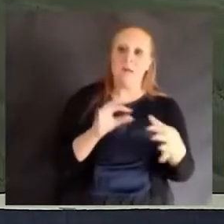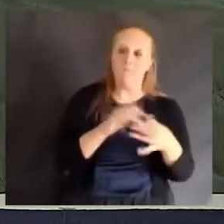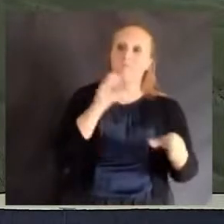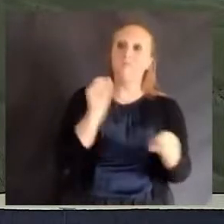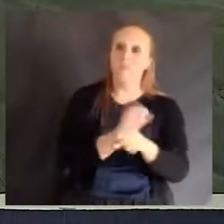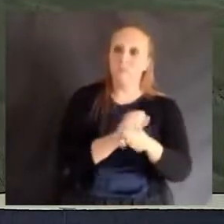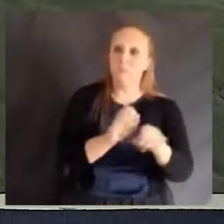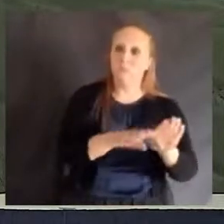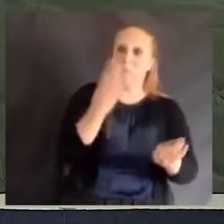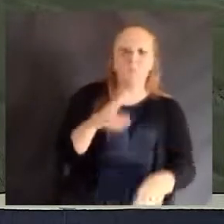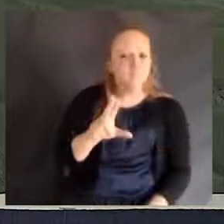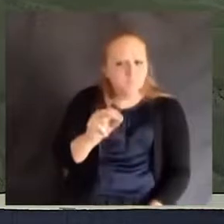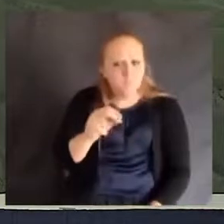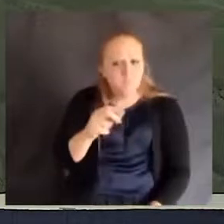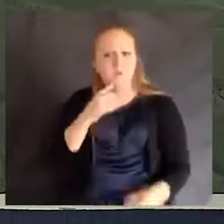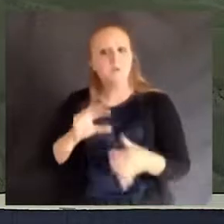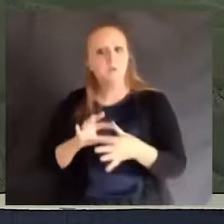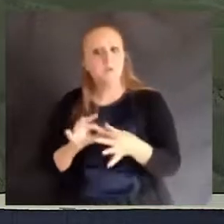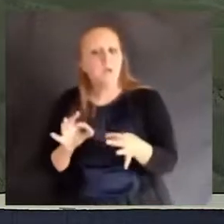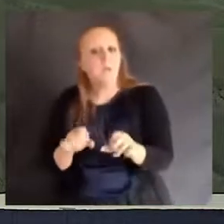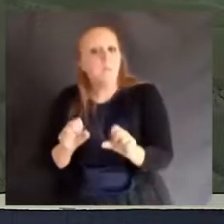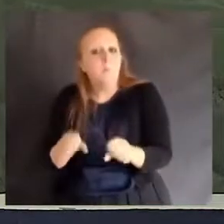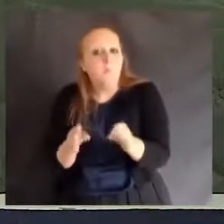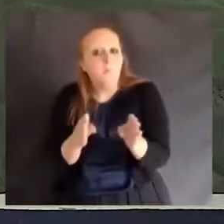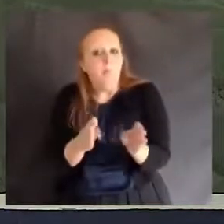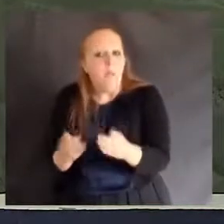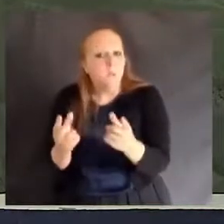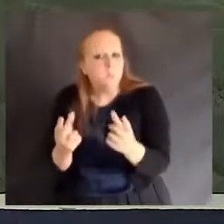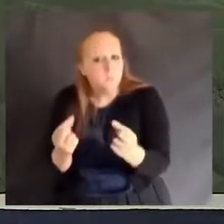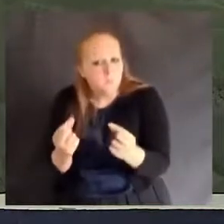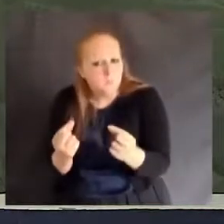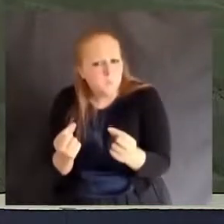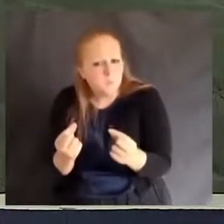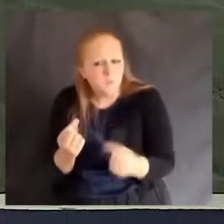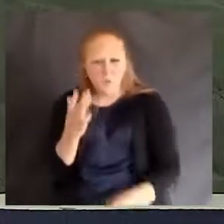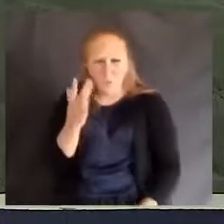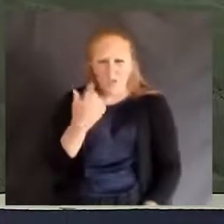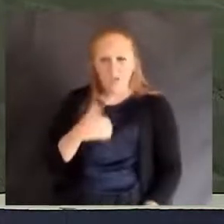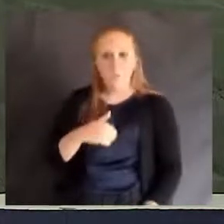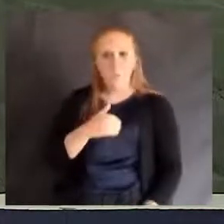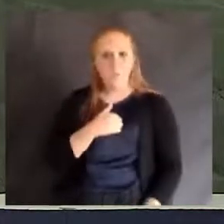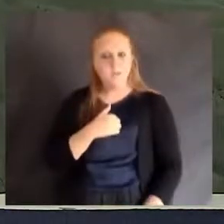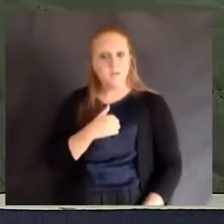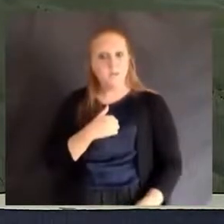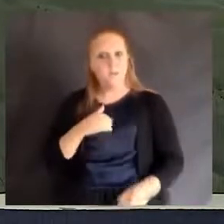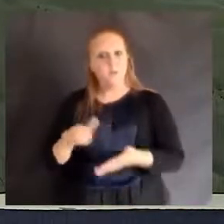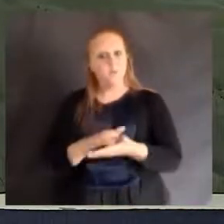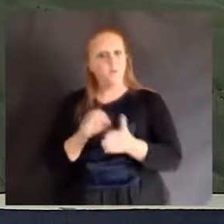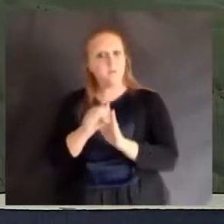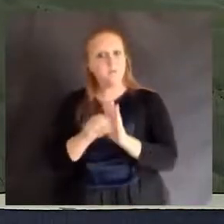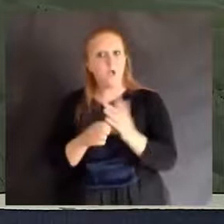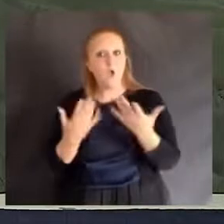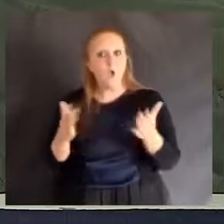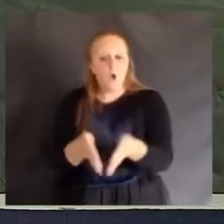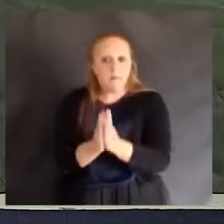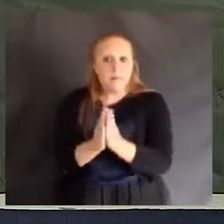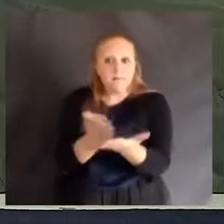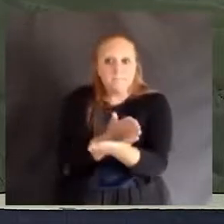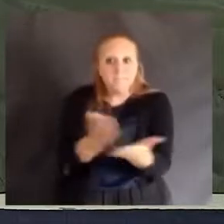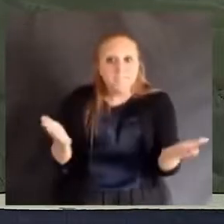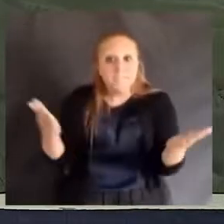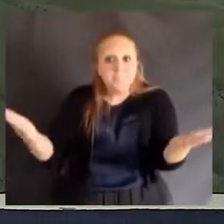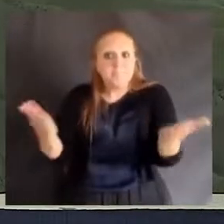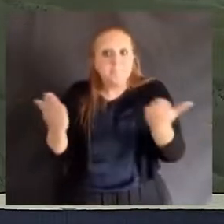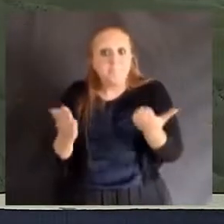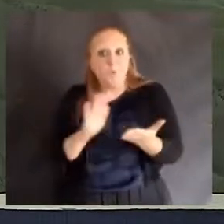700 districts, give us your plan for the new normal if we reopen in